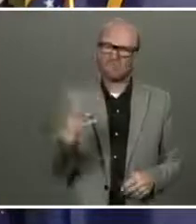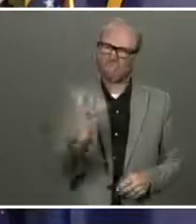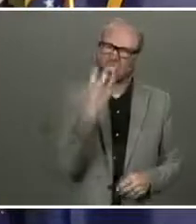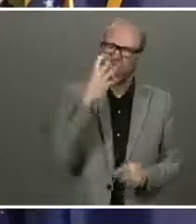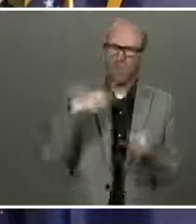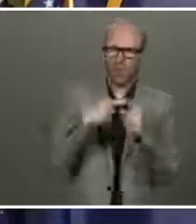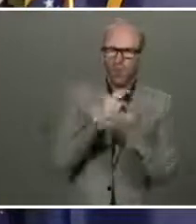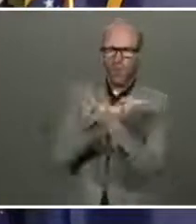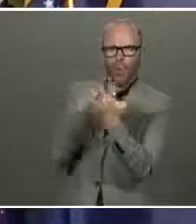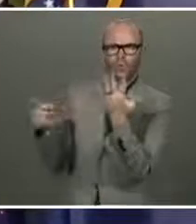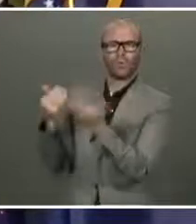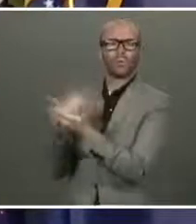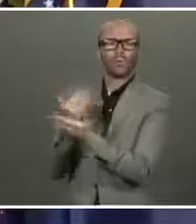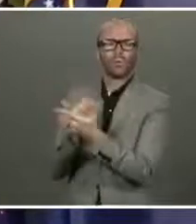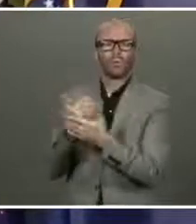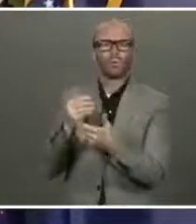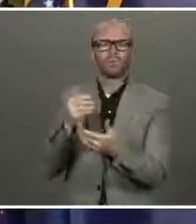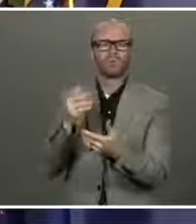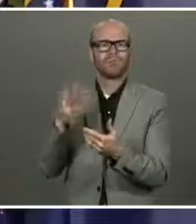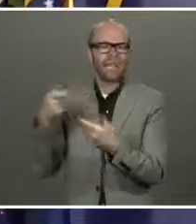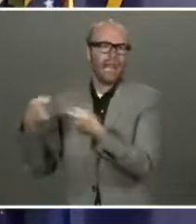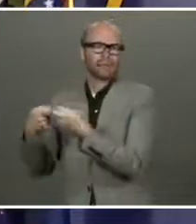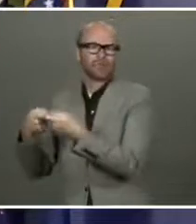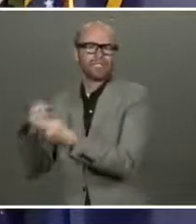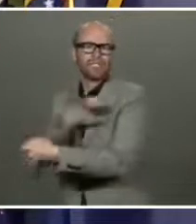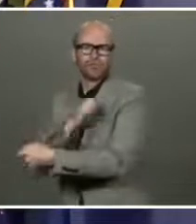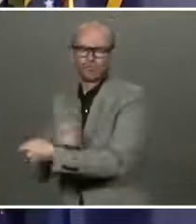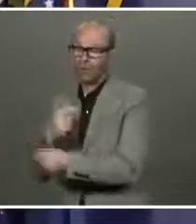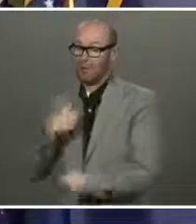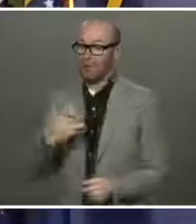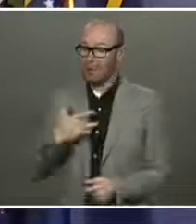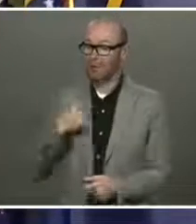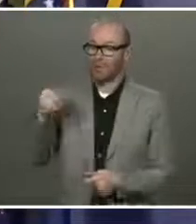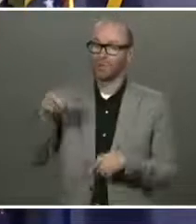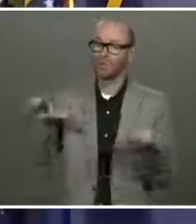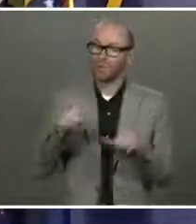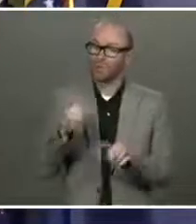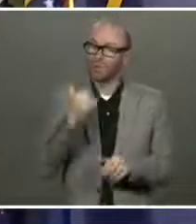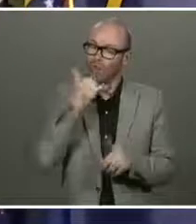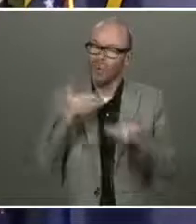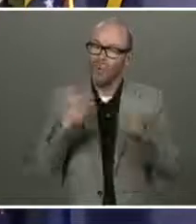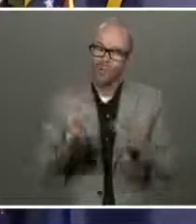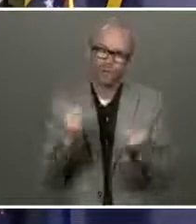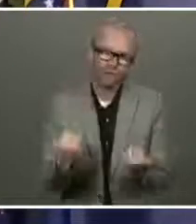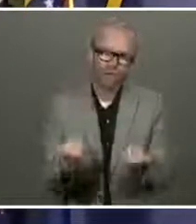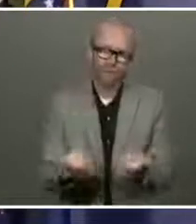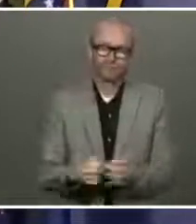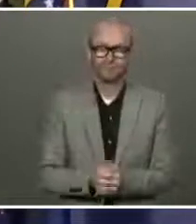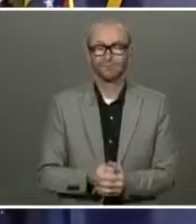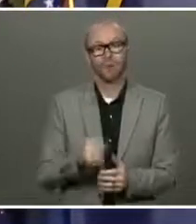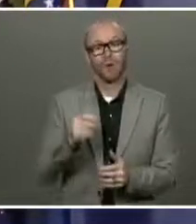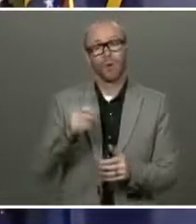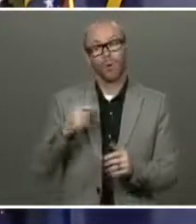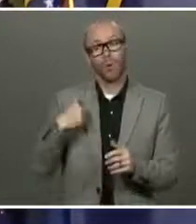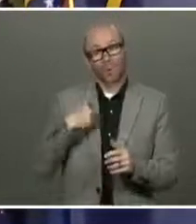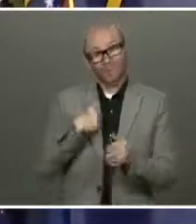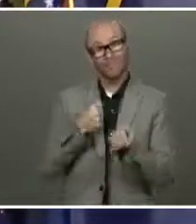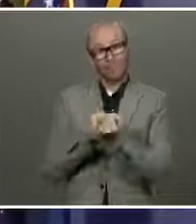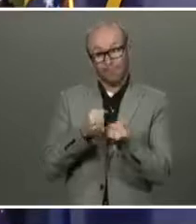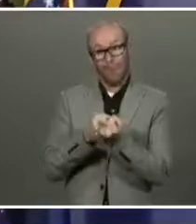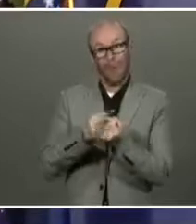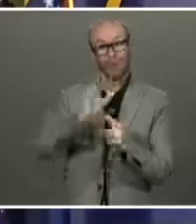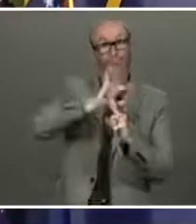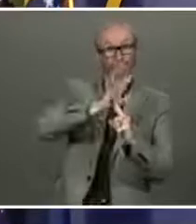And so there is a right way to do this and a wrong way to do this. And again, by supporting all of these, we're doing it the right way. And